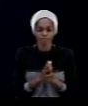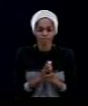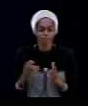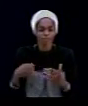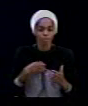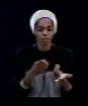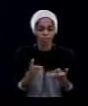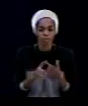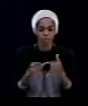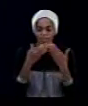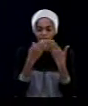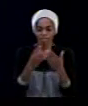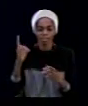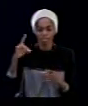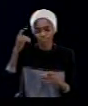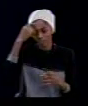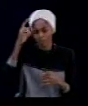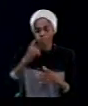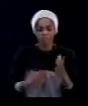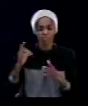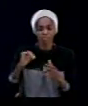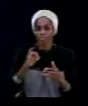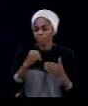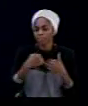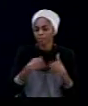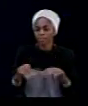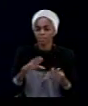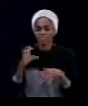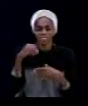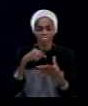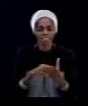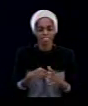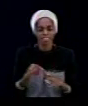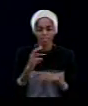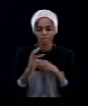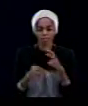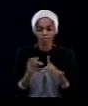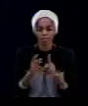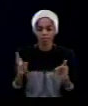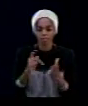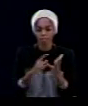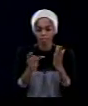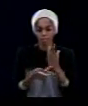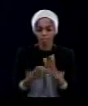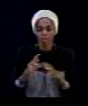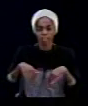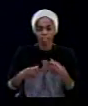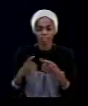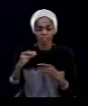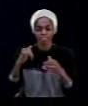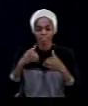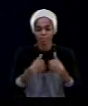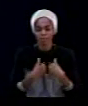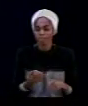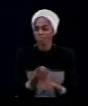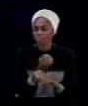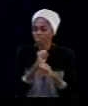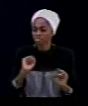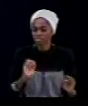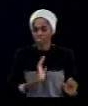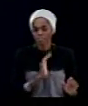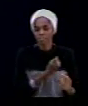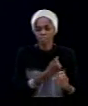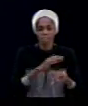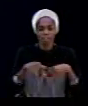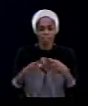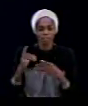been doing in this global crusade. How God has been saving souls. How God has been